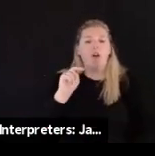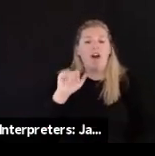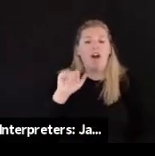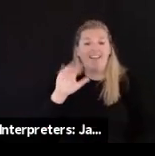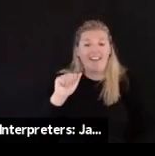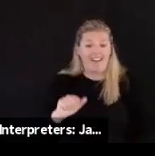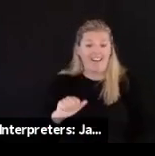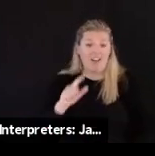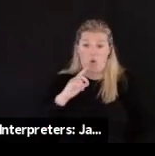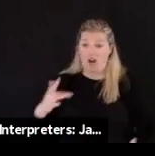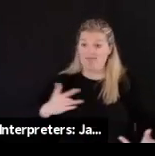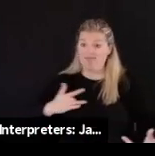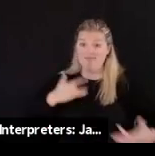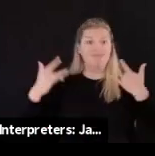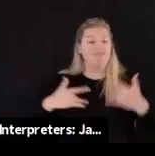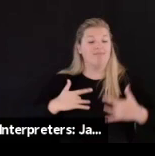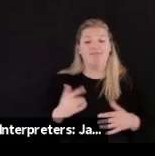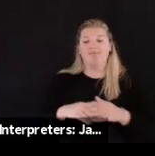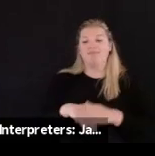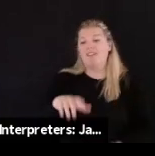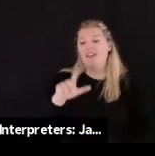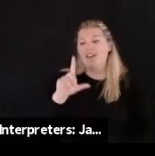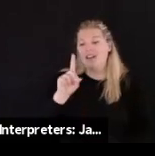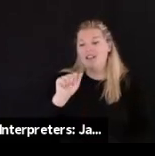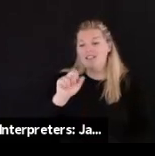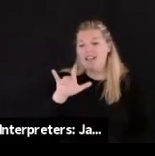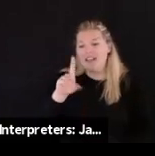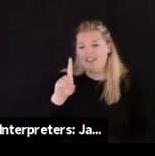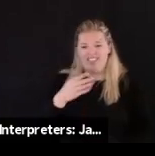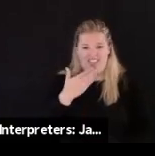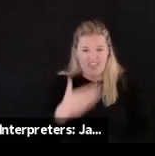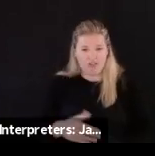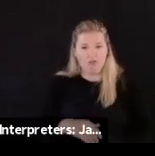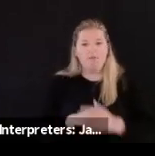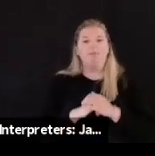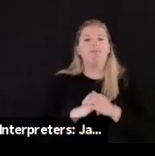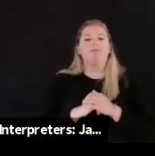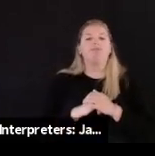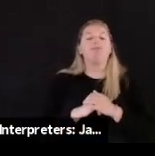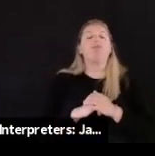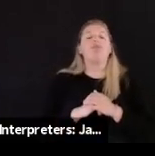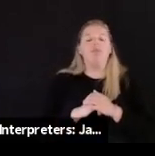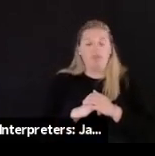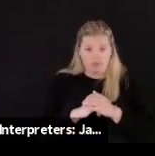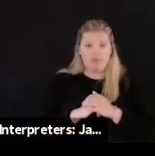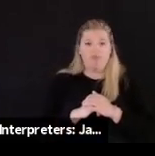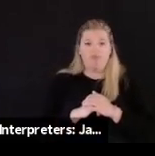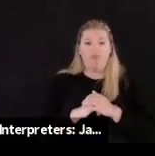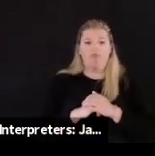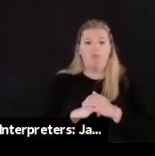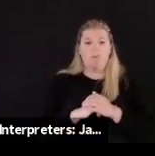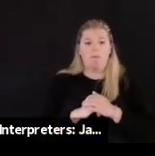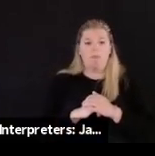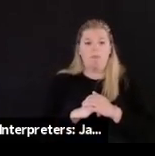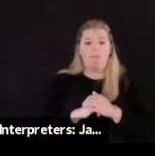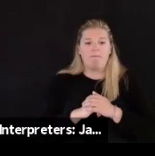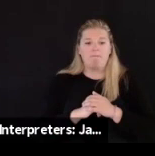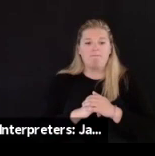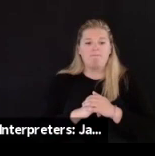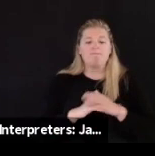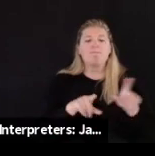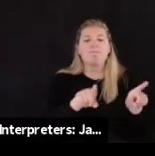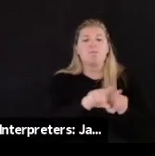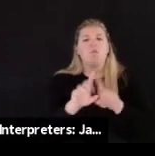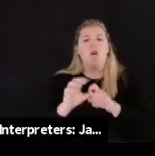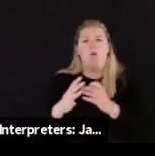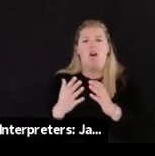enthusiasm. David, mahalo, thank you. All right, so with that, I wanna also bring to light